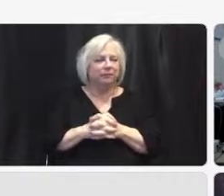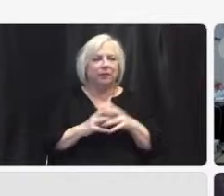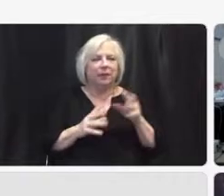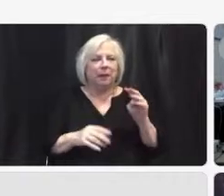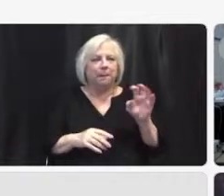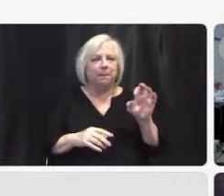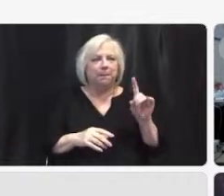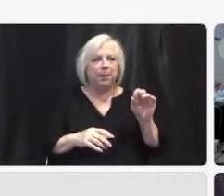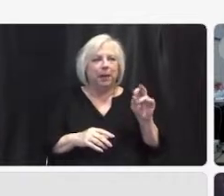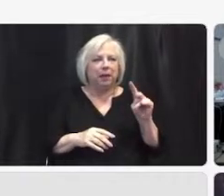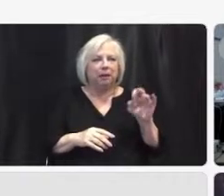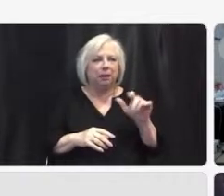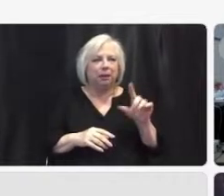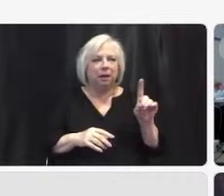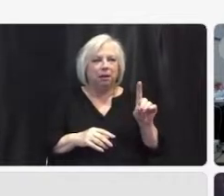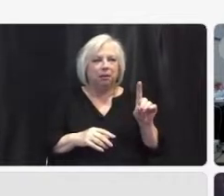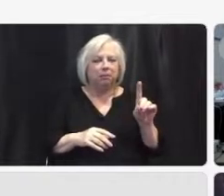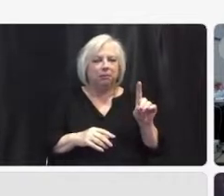McDonald?